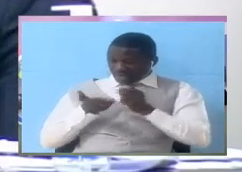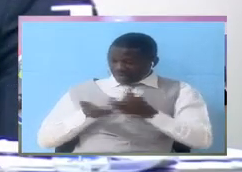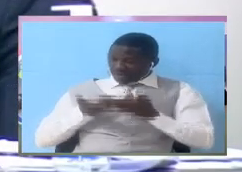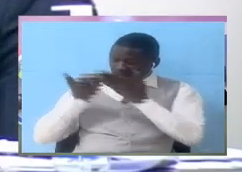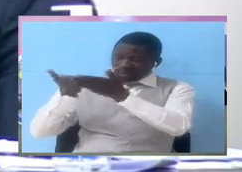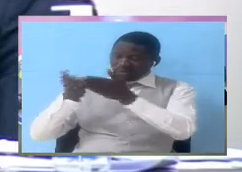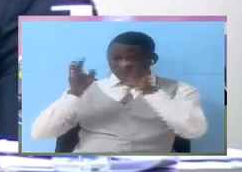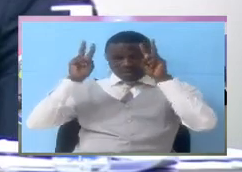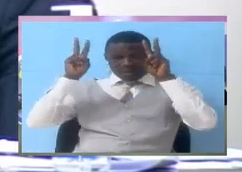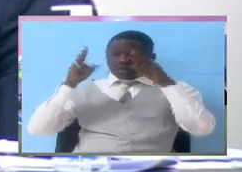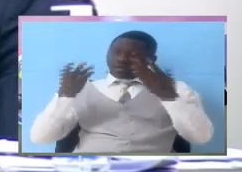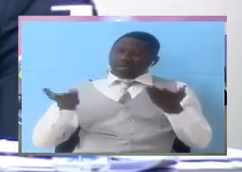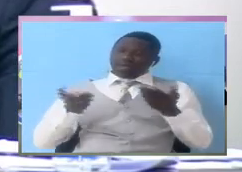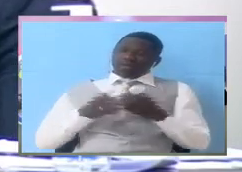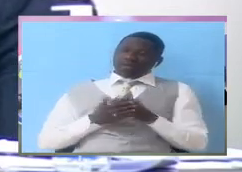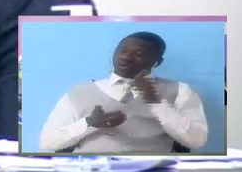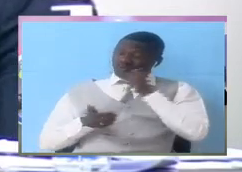false? True.